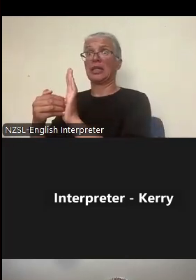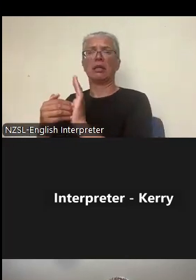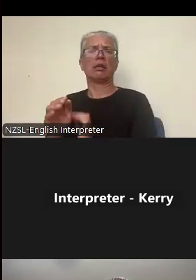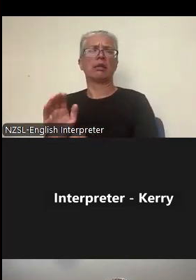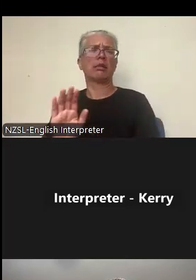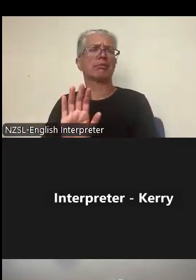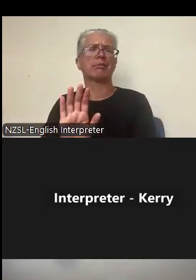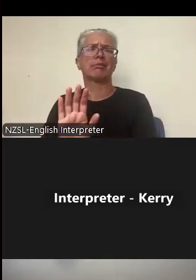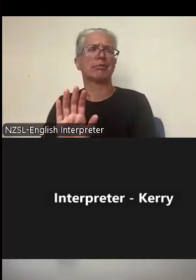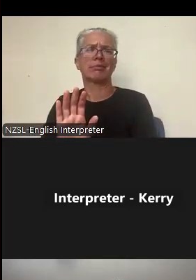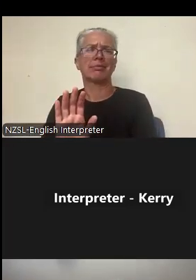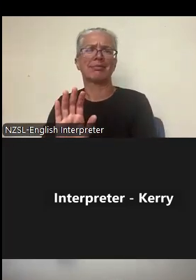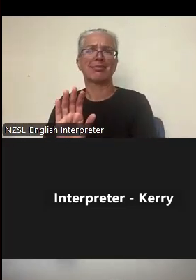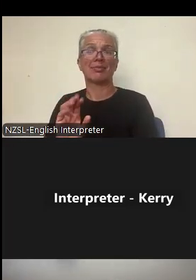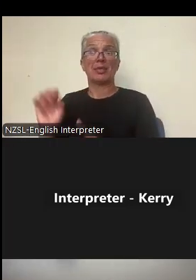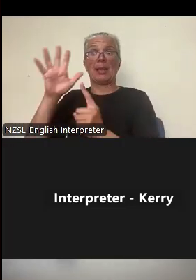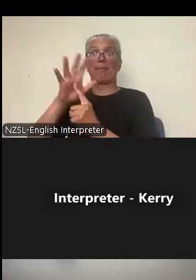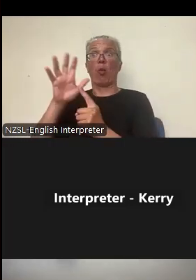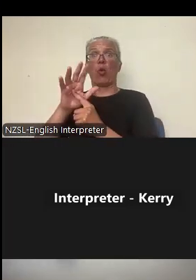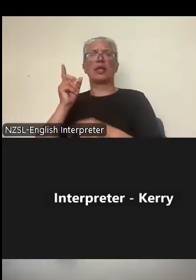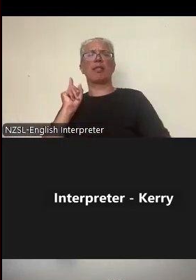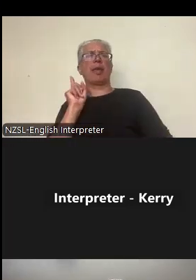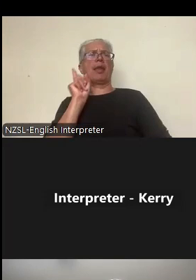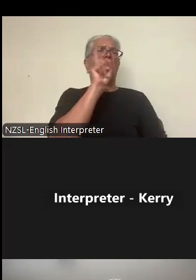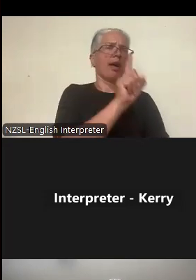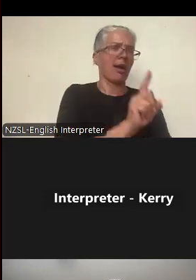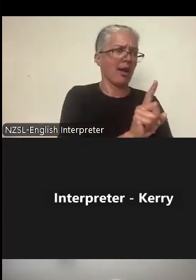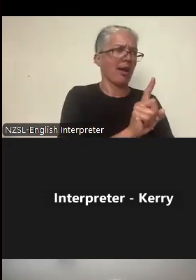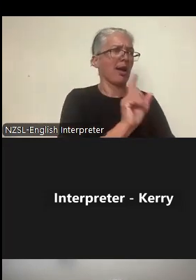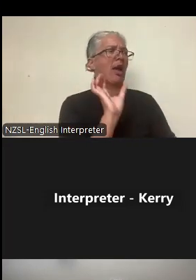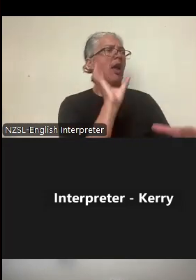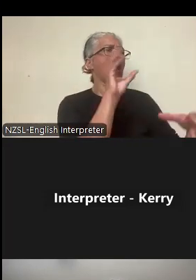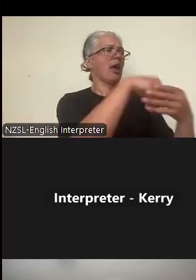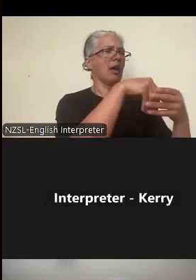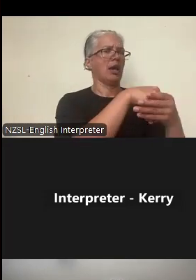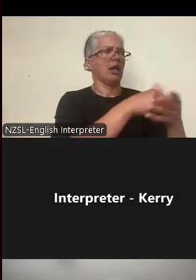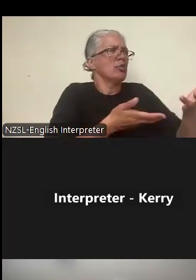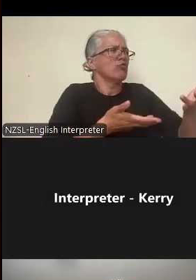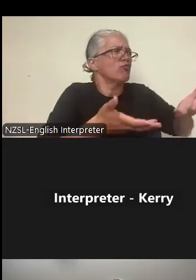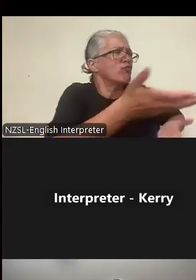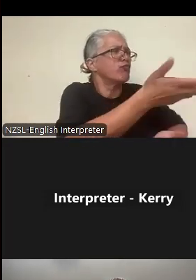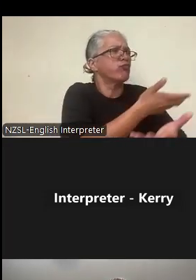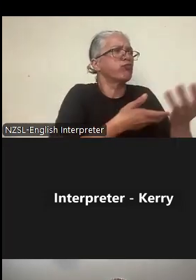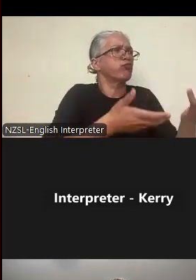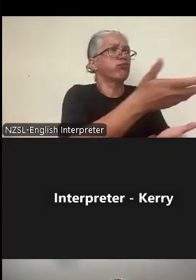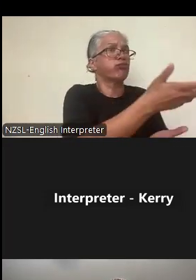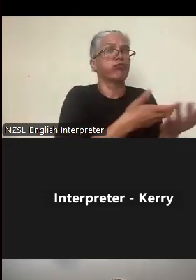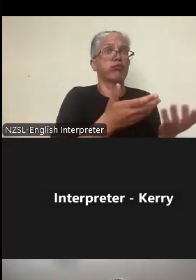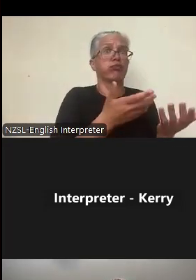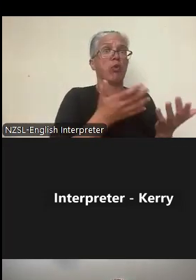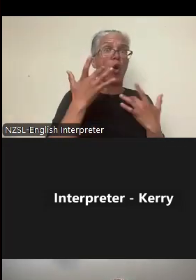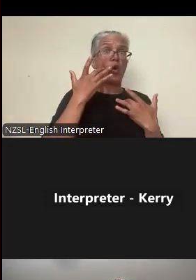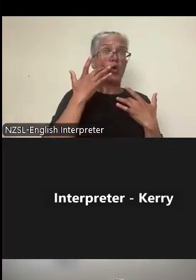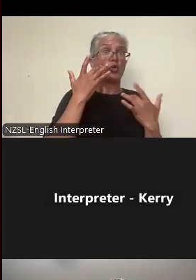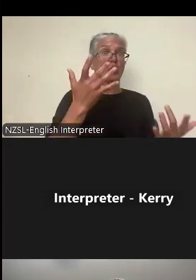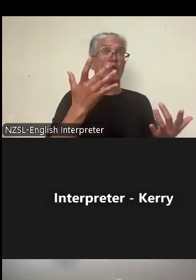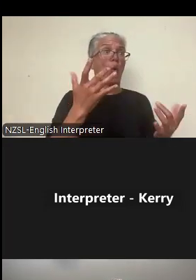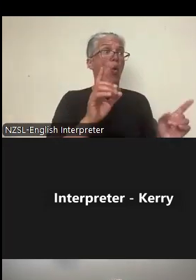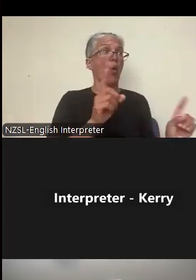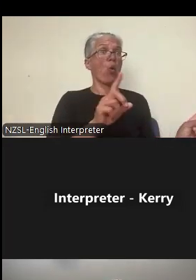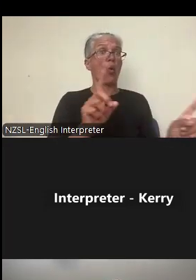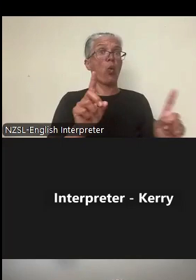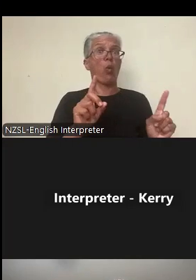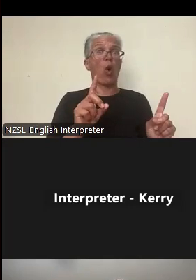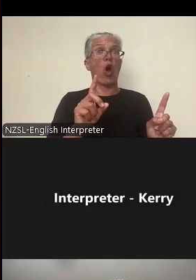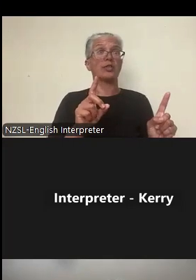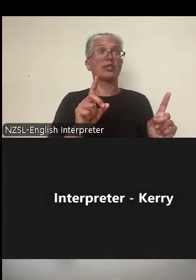it's important that the principals are in the room and participating and take the risk out of not putting the